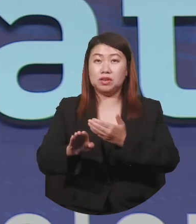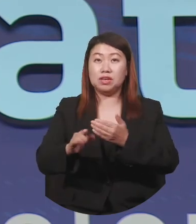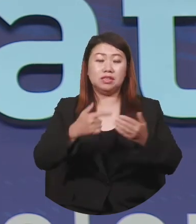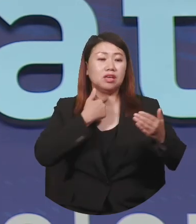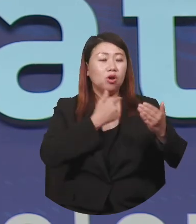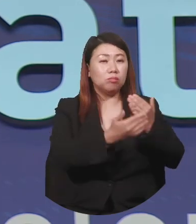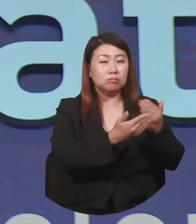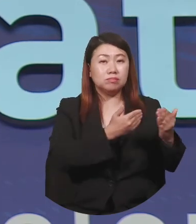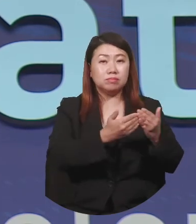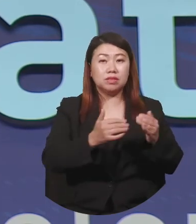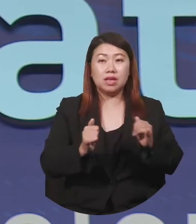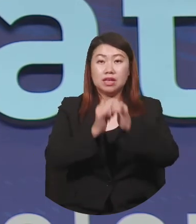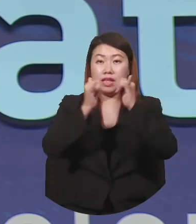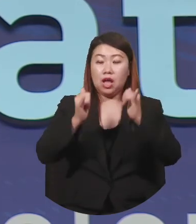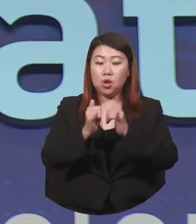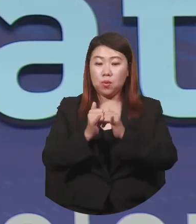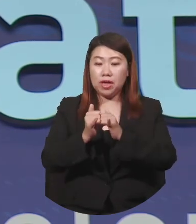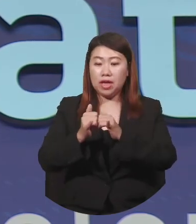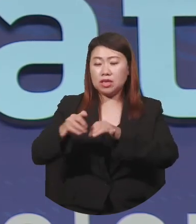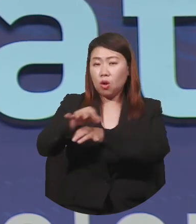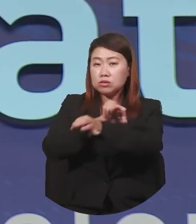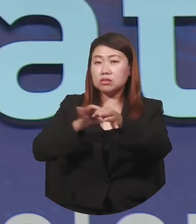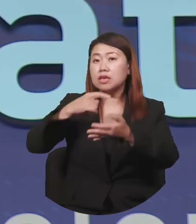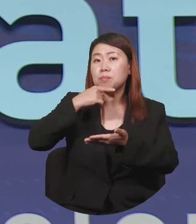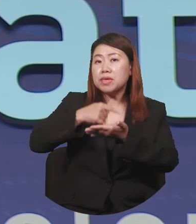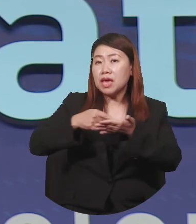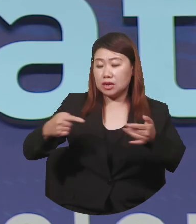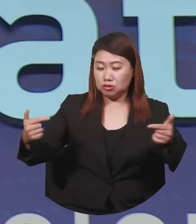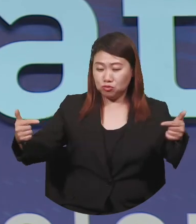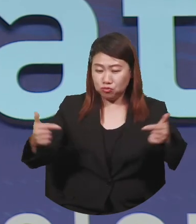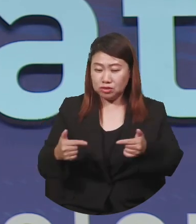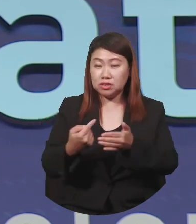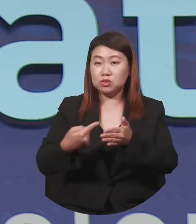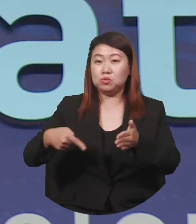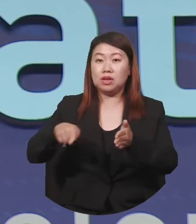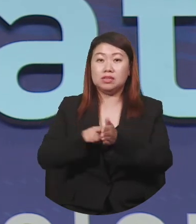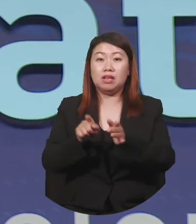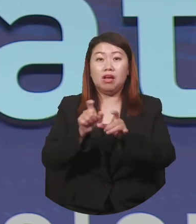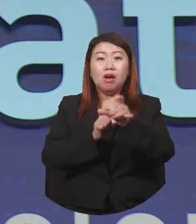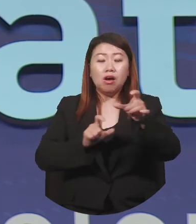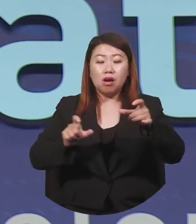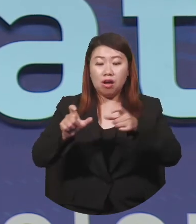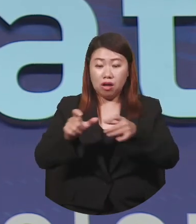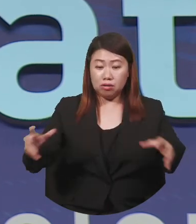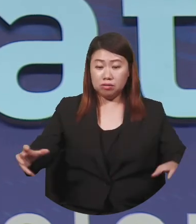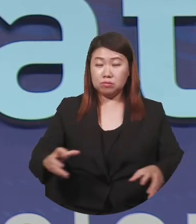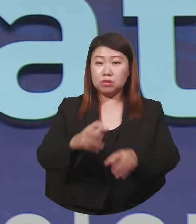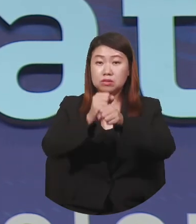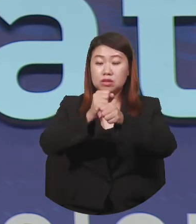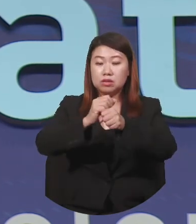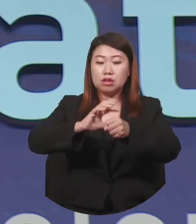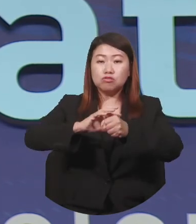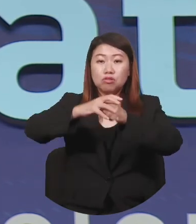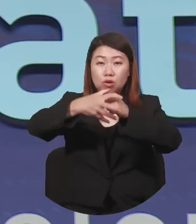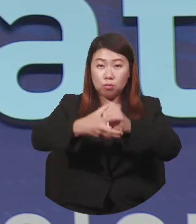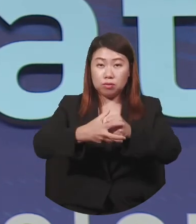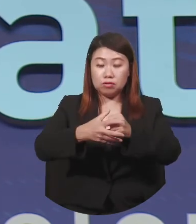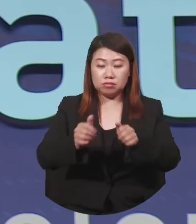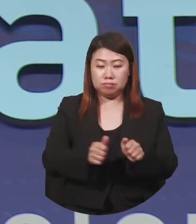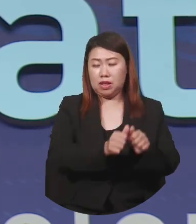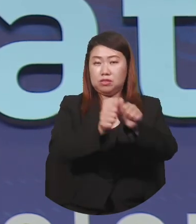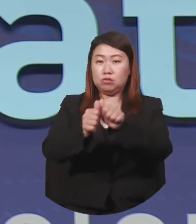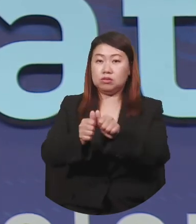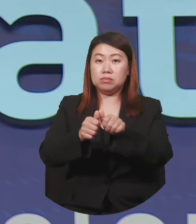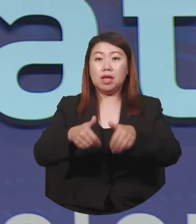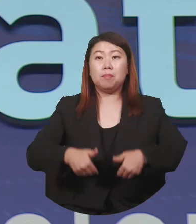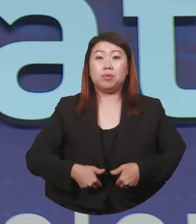South-South Cooperation, and Director for Development Center Arna Dotor of the OECD, shared their important